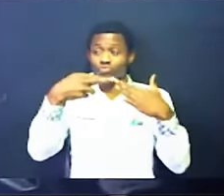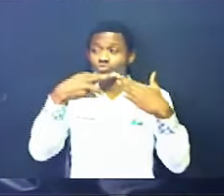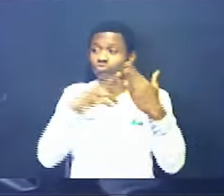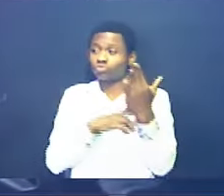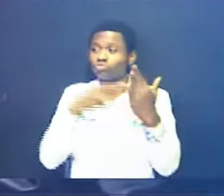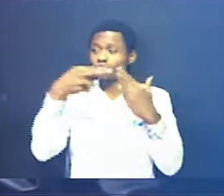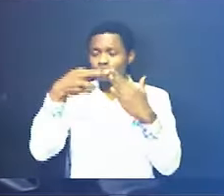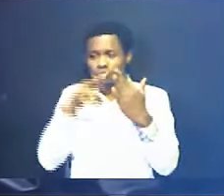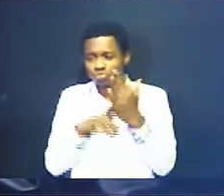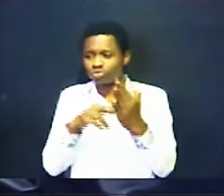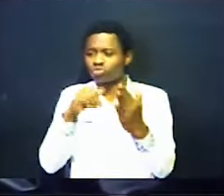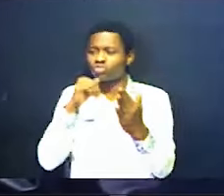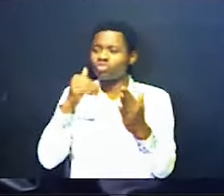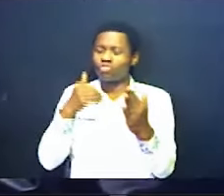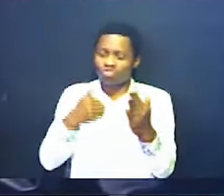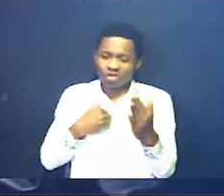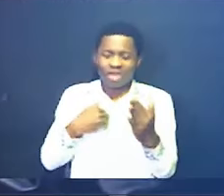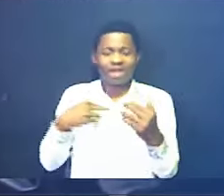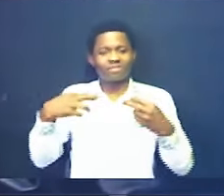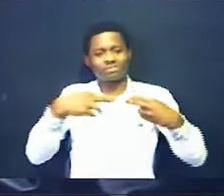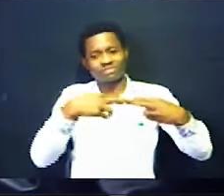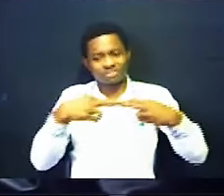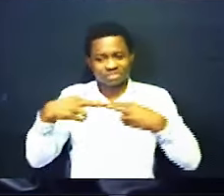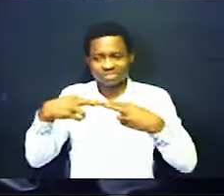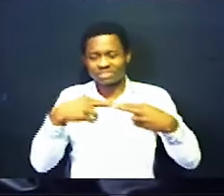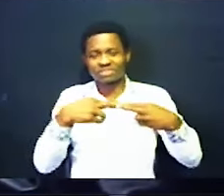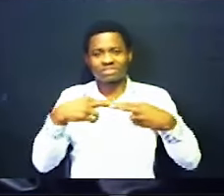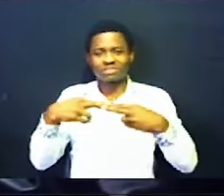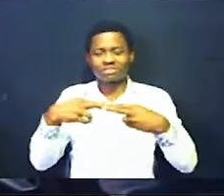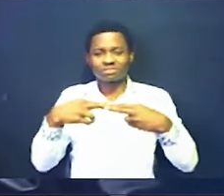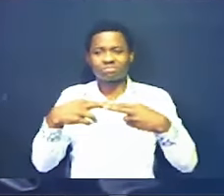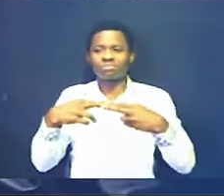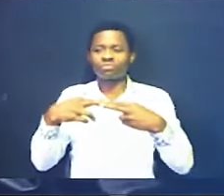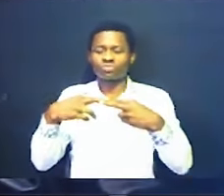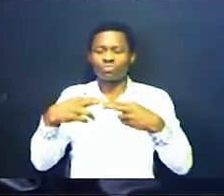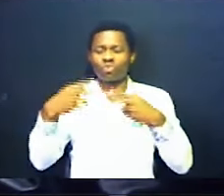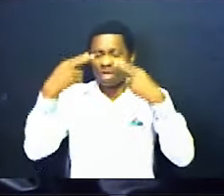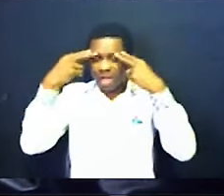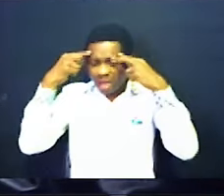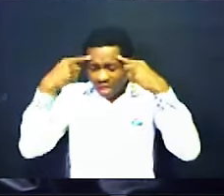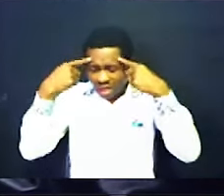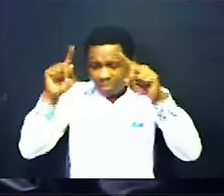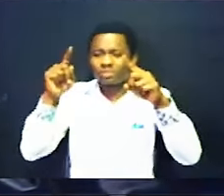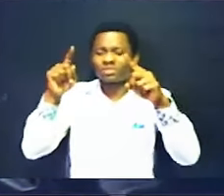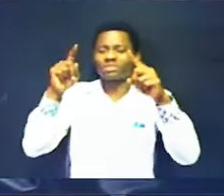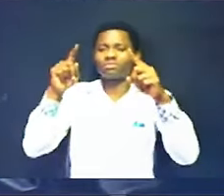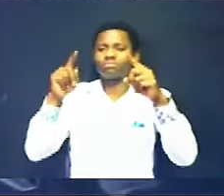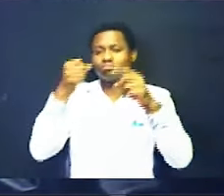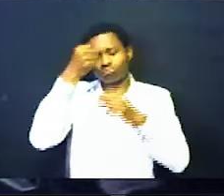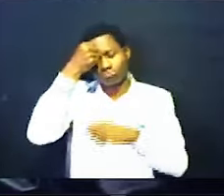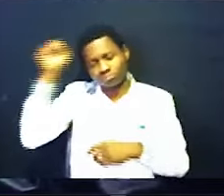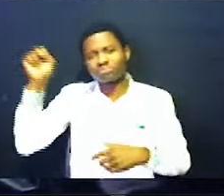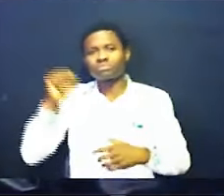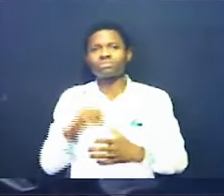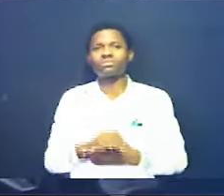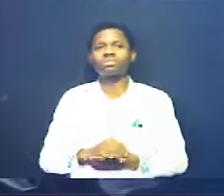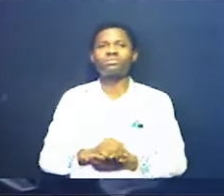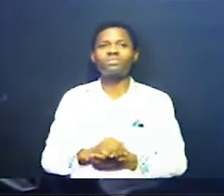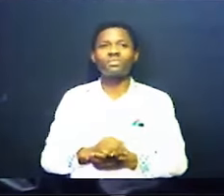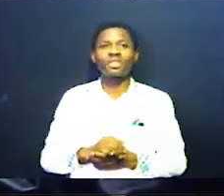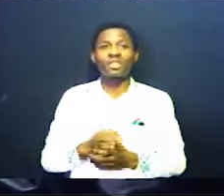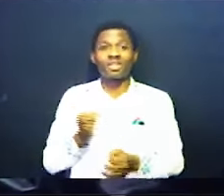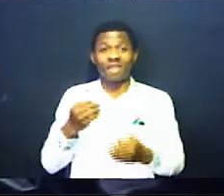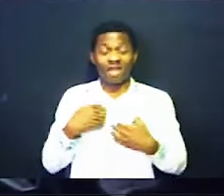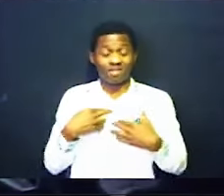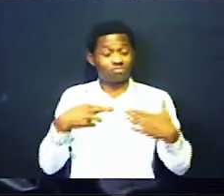eyetuate. Rules without relationship leads to rebellion. Emramra a